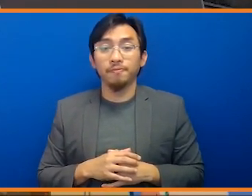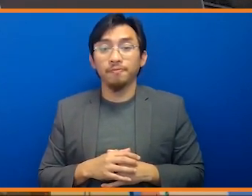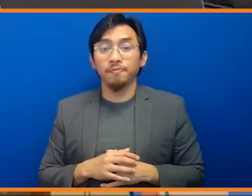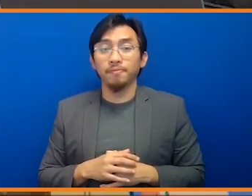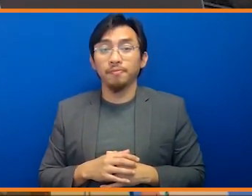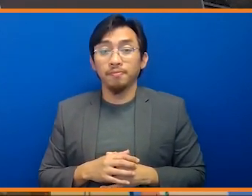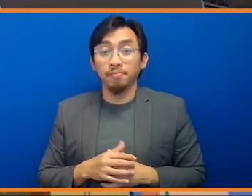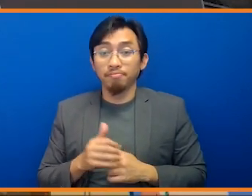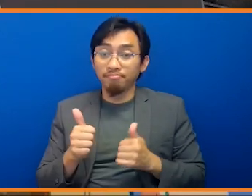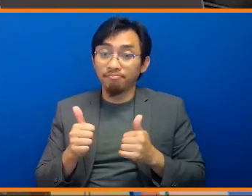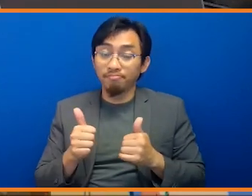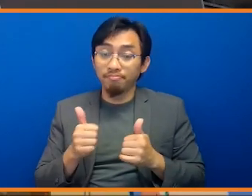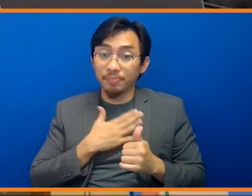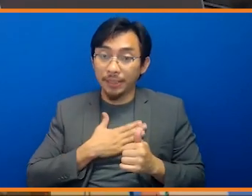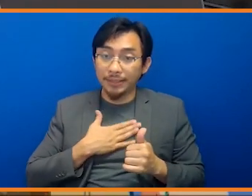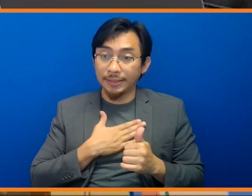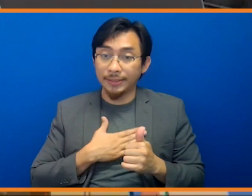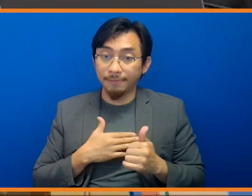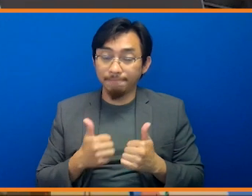please.